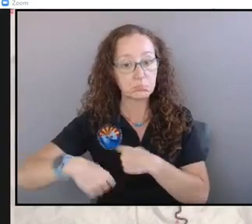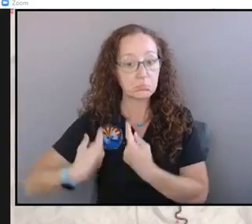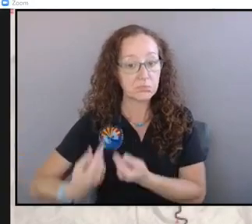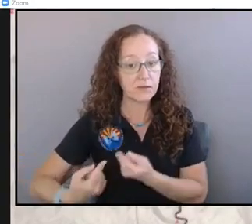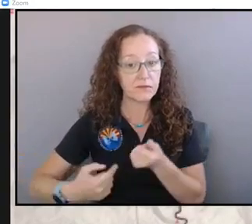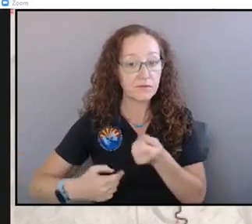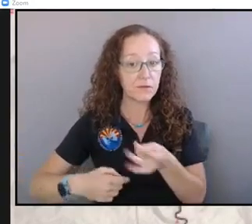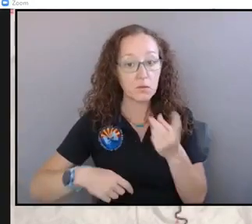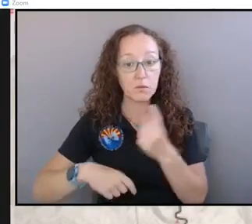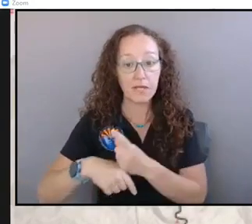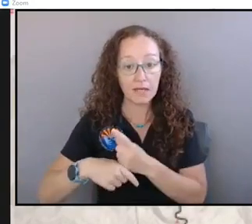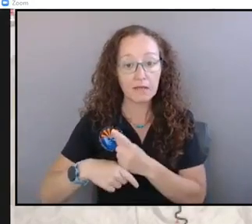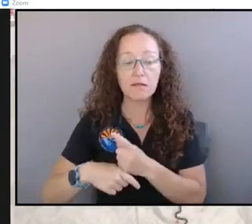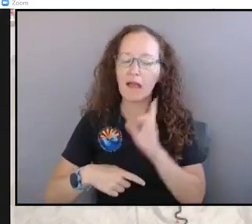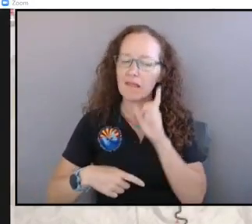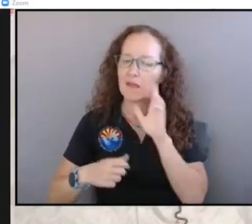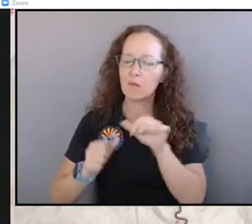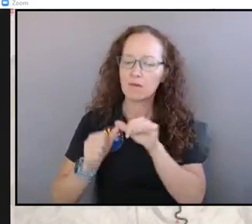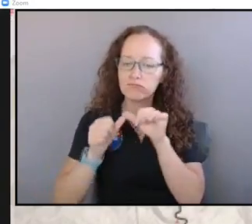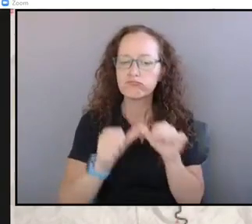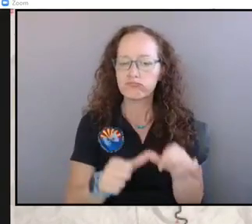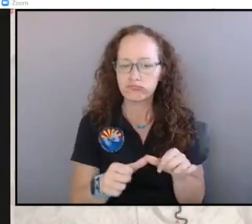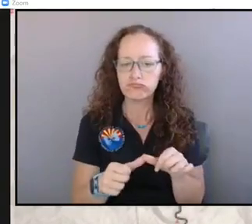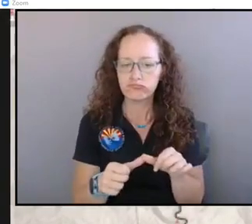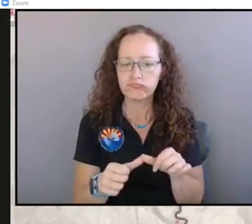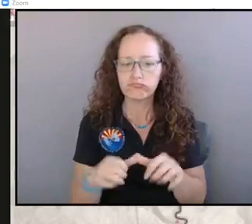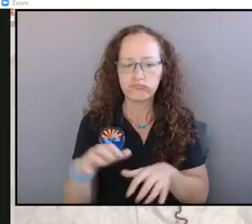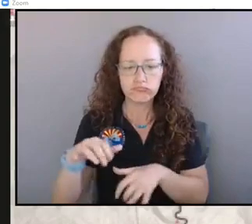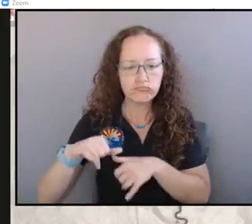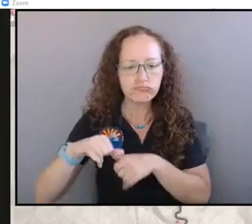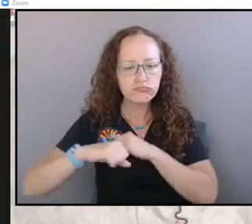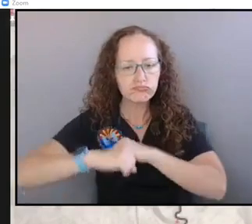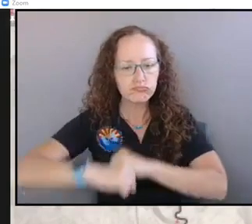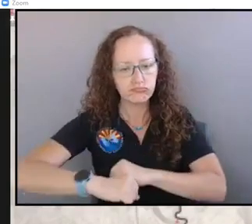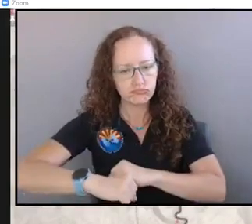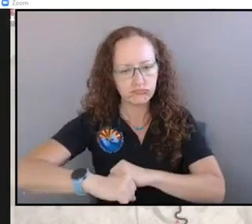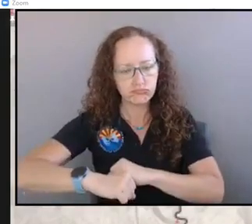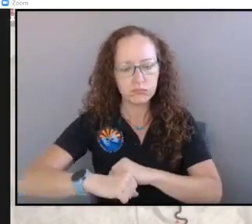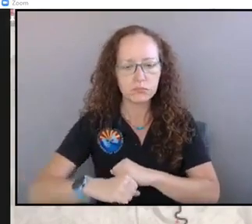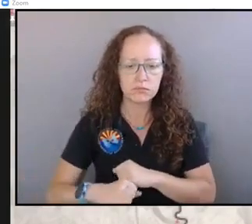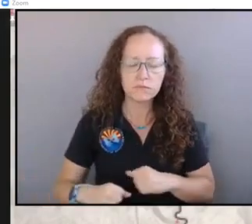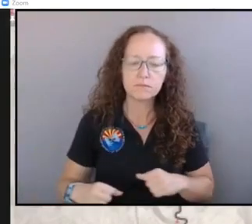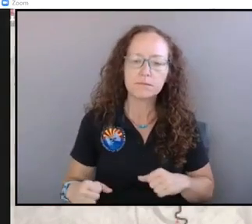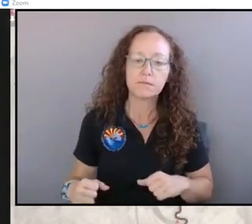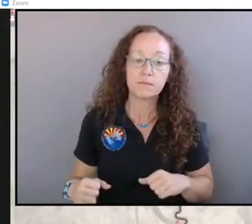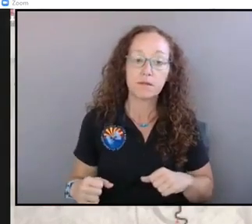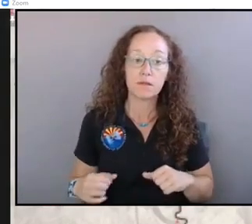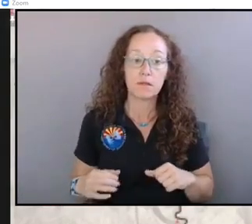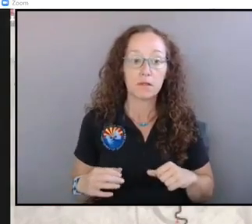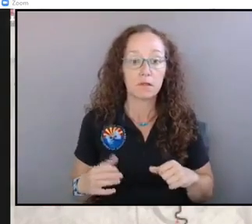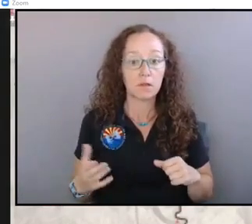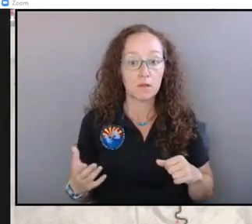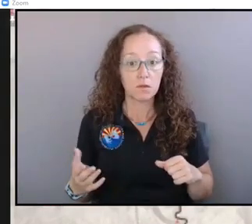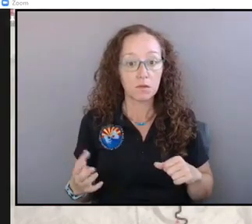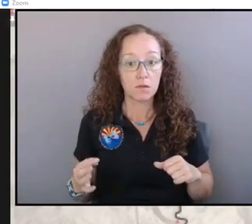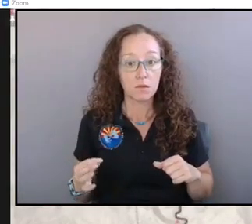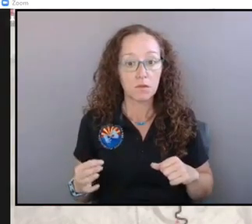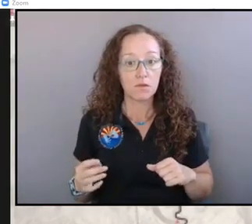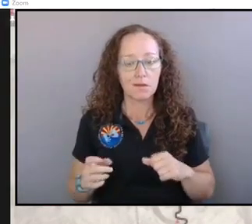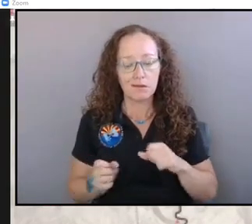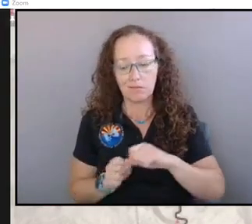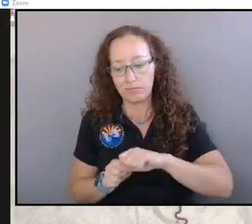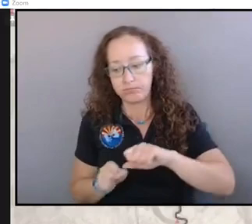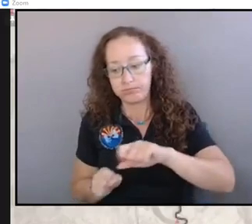think that's going to continue to be locked into place. The big news was that those two little pieces that squirted